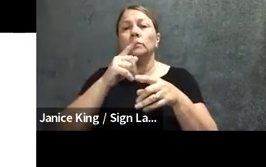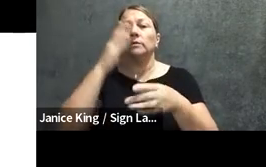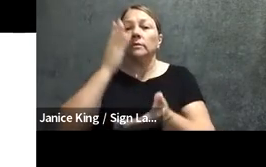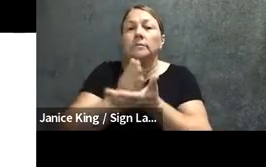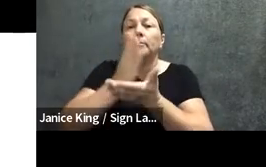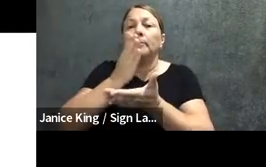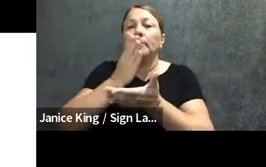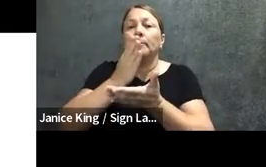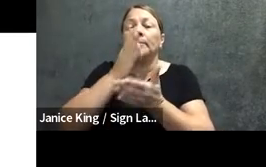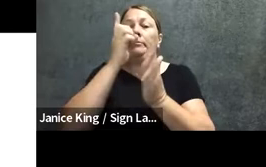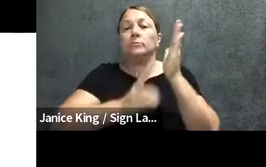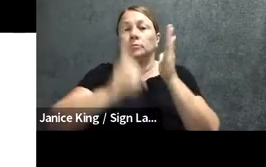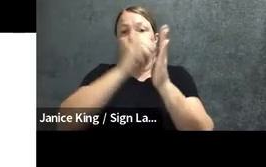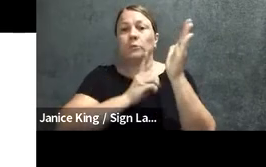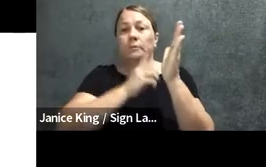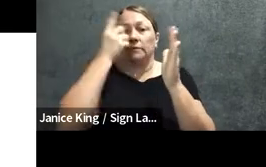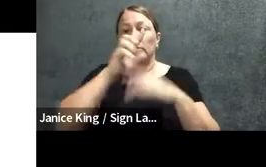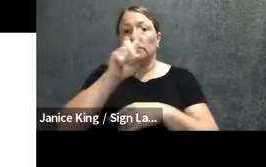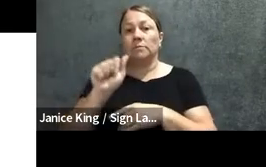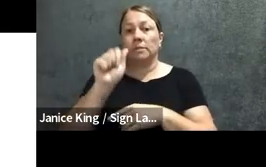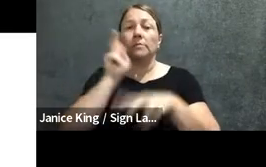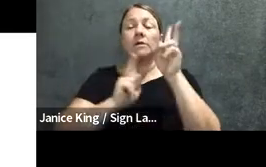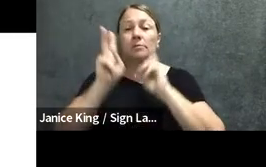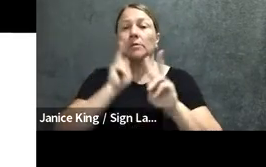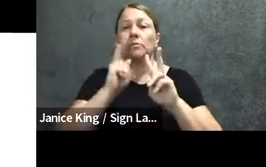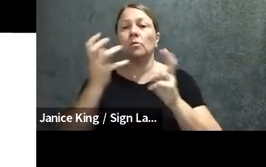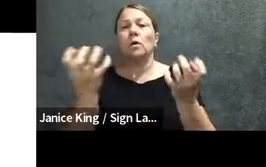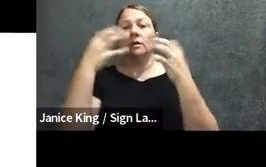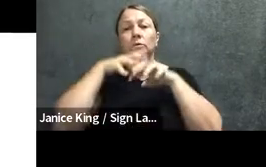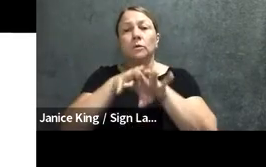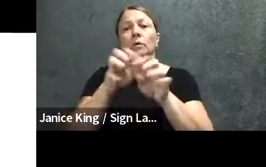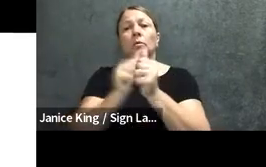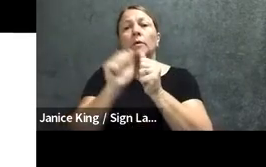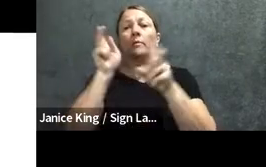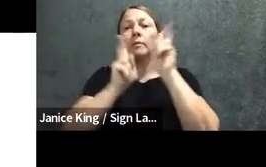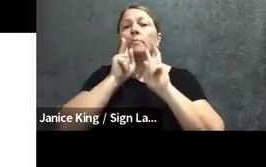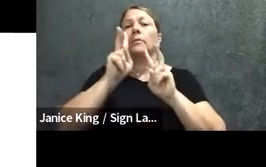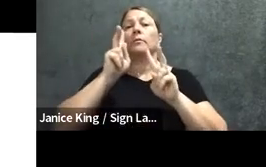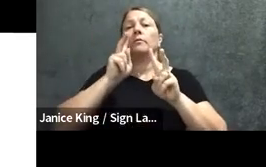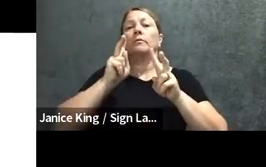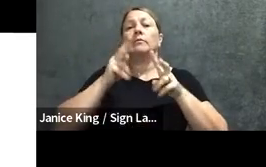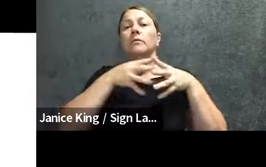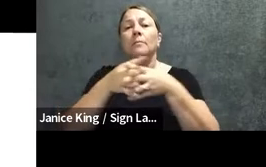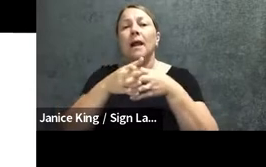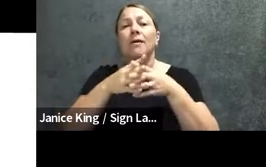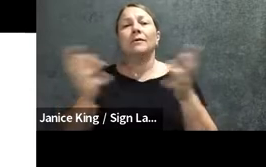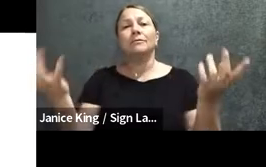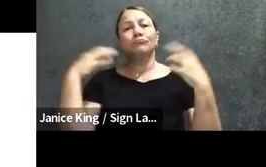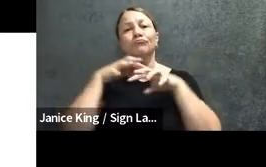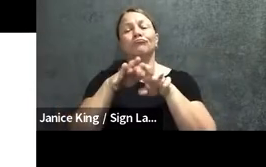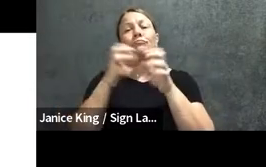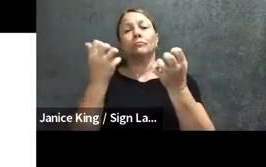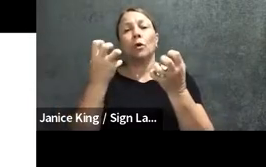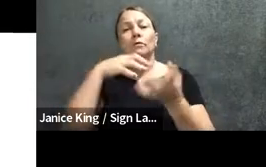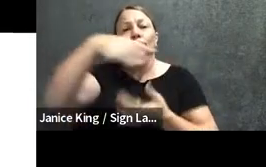and to integrate them into the economic and social mainstream of American life. And today's presentation is going to